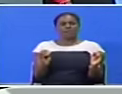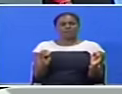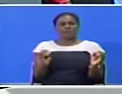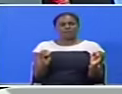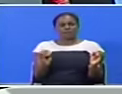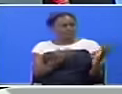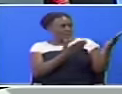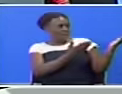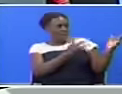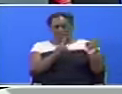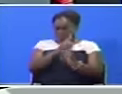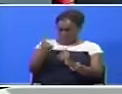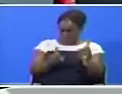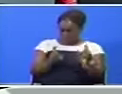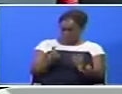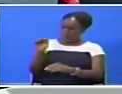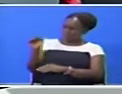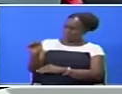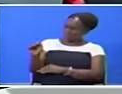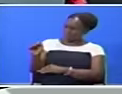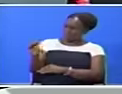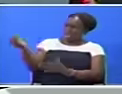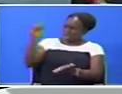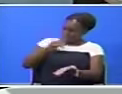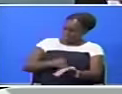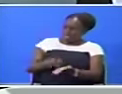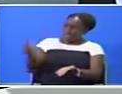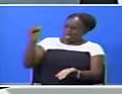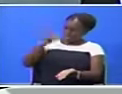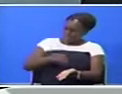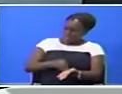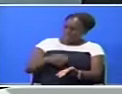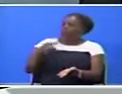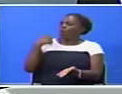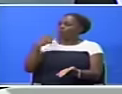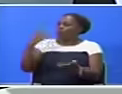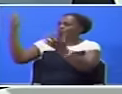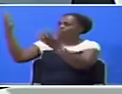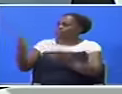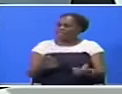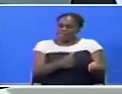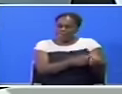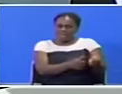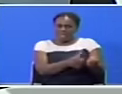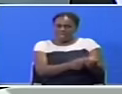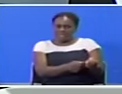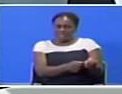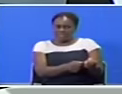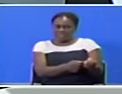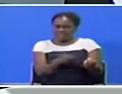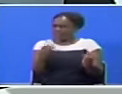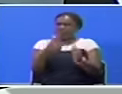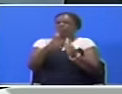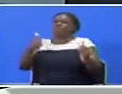this interview, he was asked, you know, repeatedly about who imported the maize. He declined to answer that